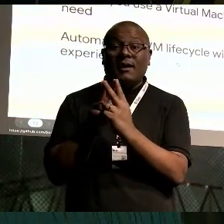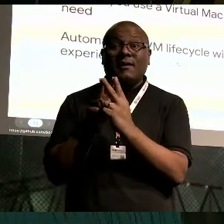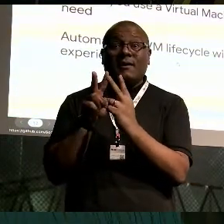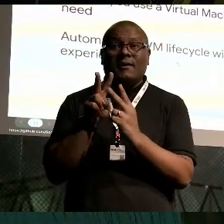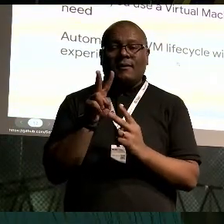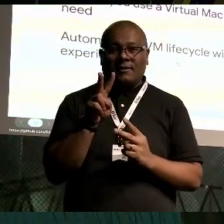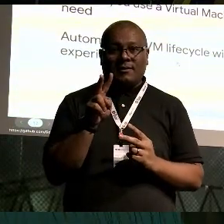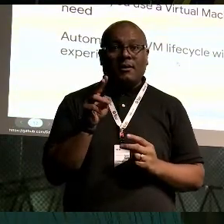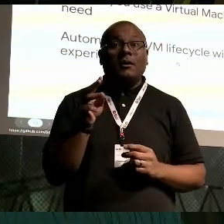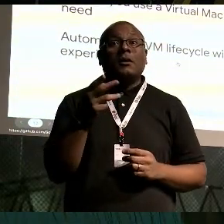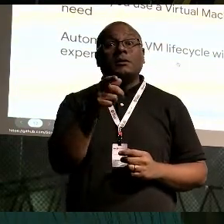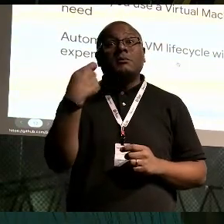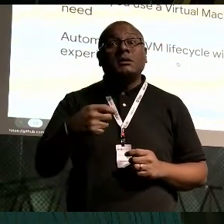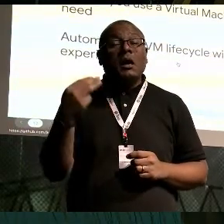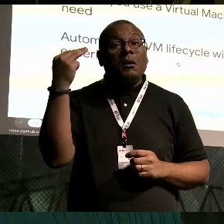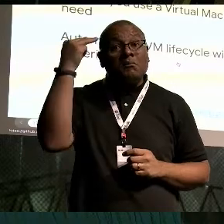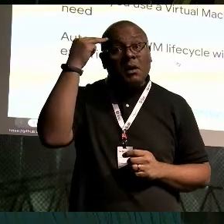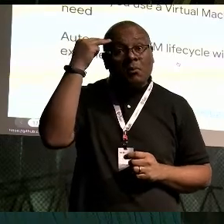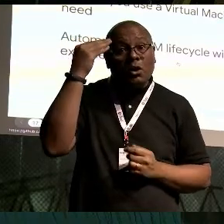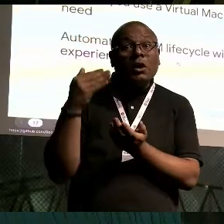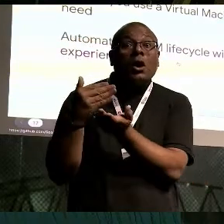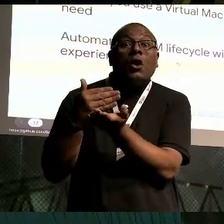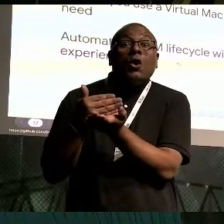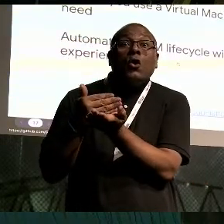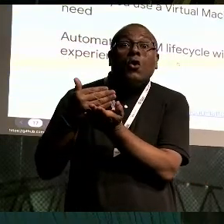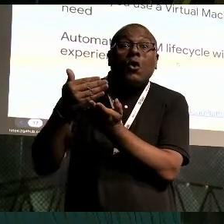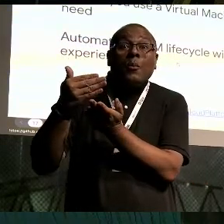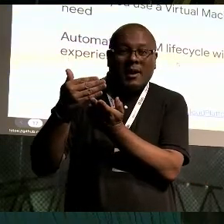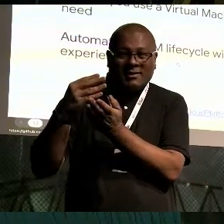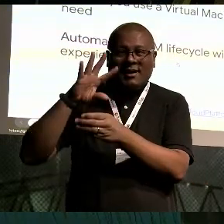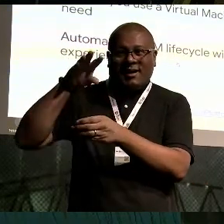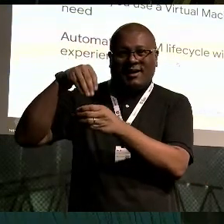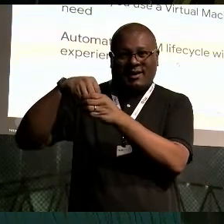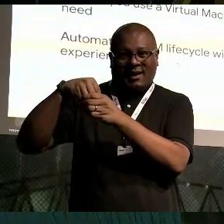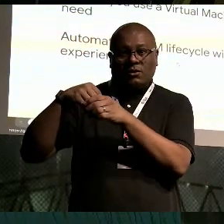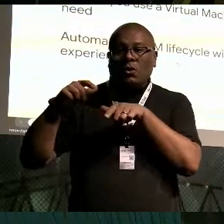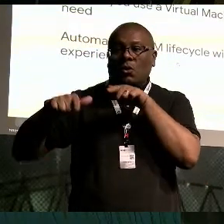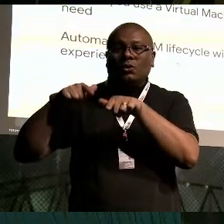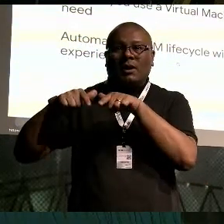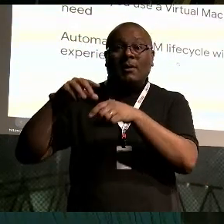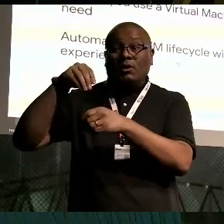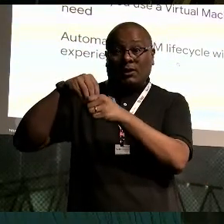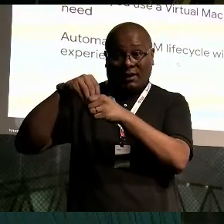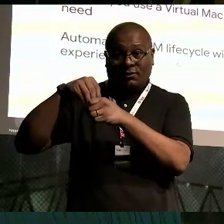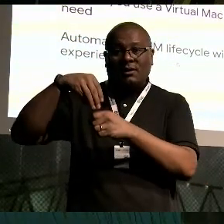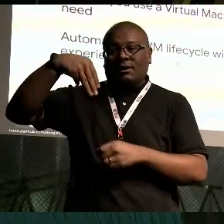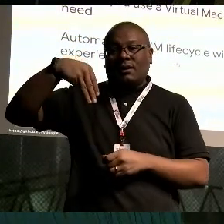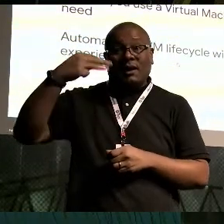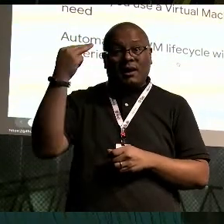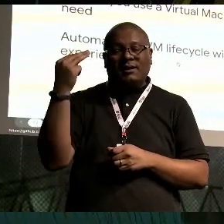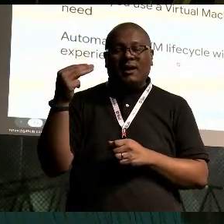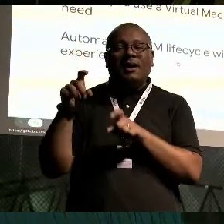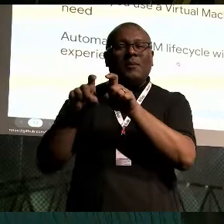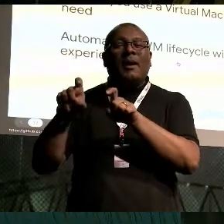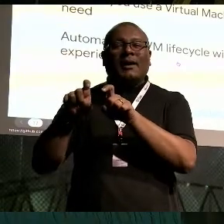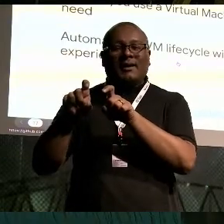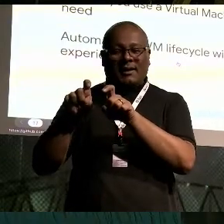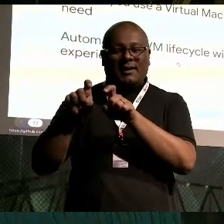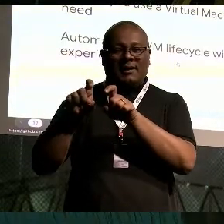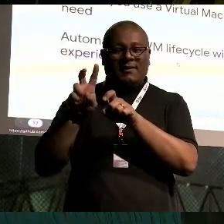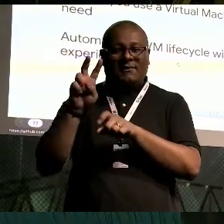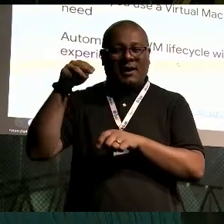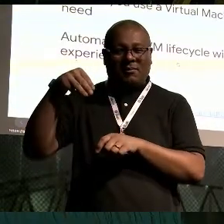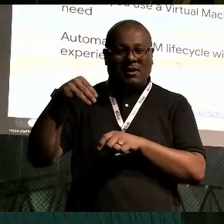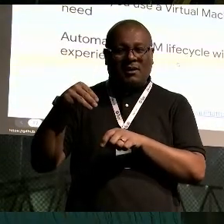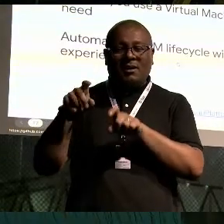CPU and memory you want, start your job that you need to run on the VM, get the result when it's finished,